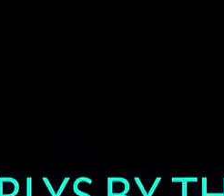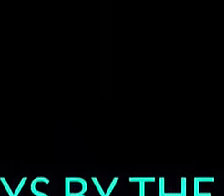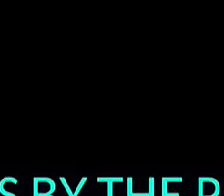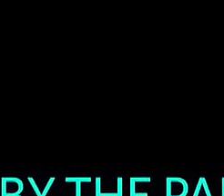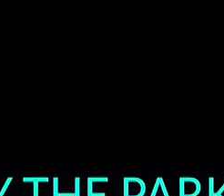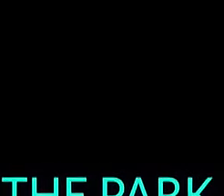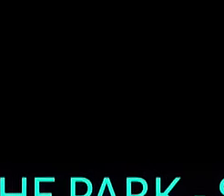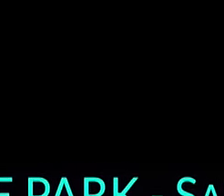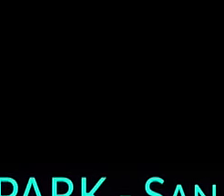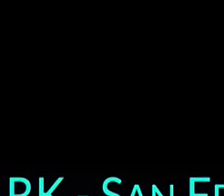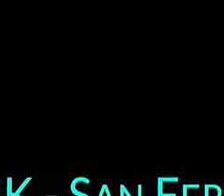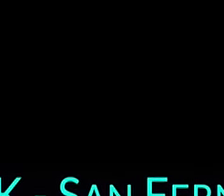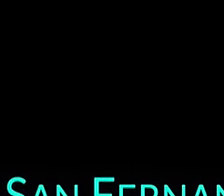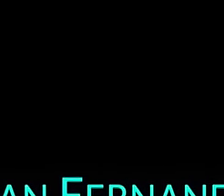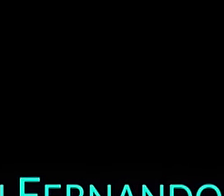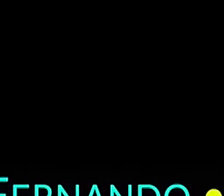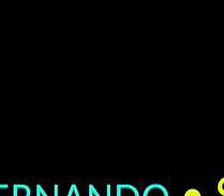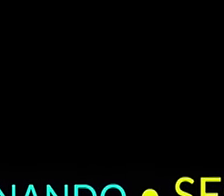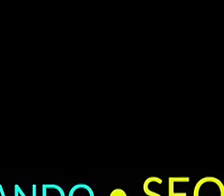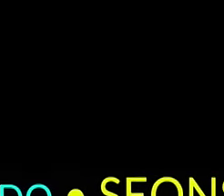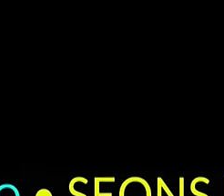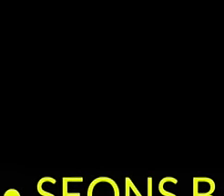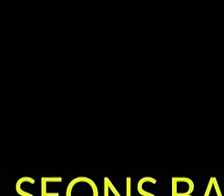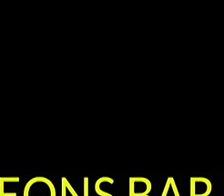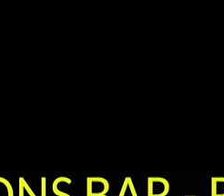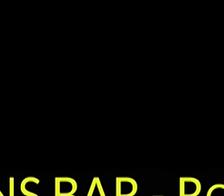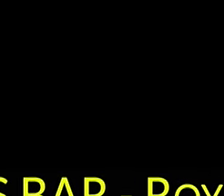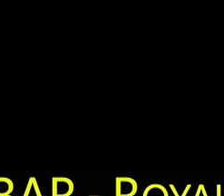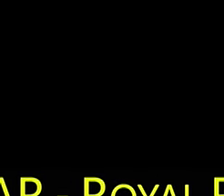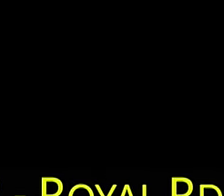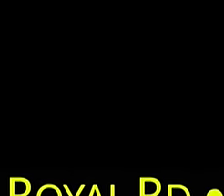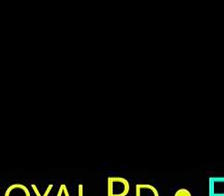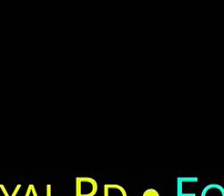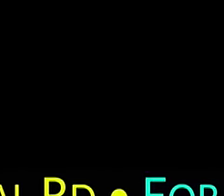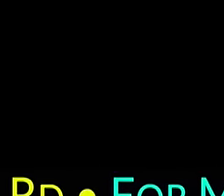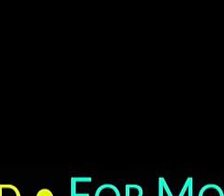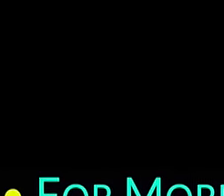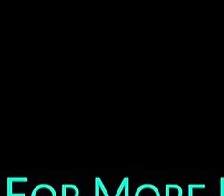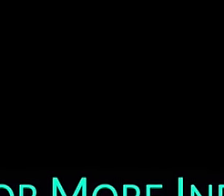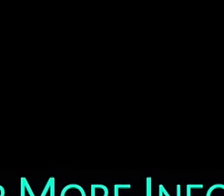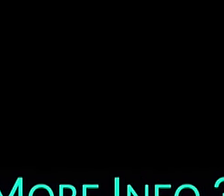of $10 for online purchases at islandetickets.com. For more info, call